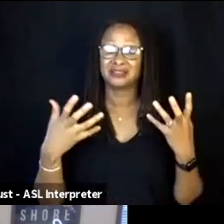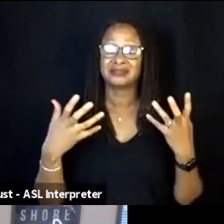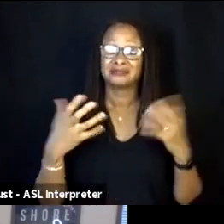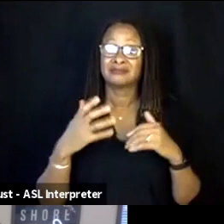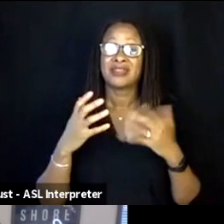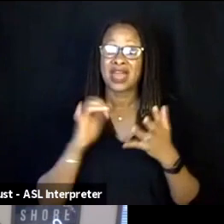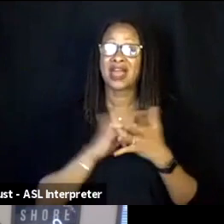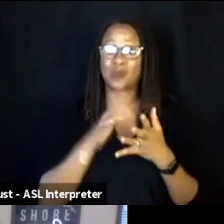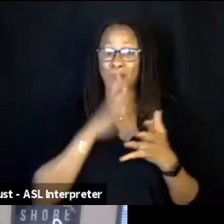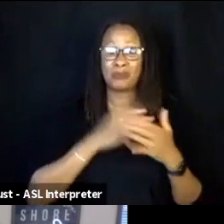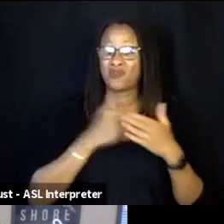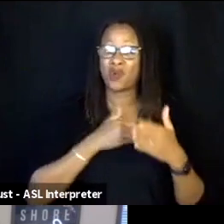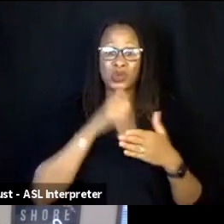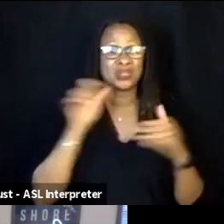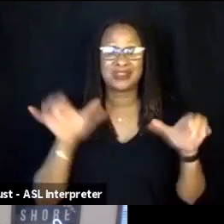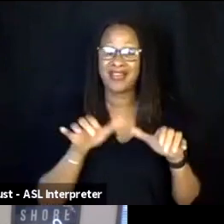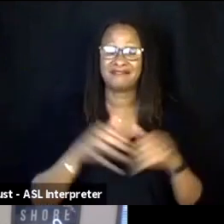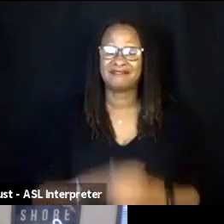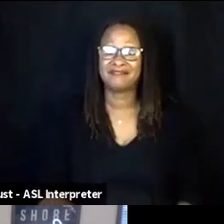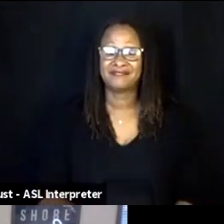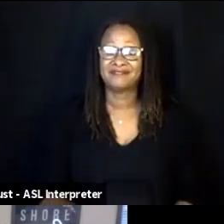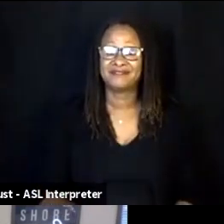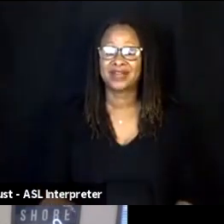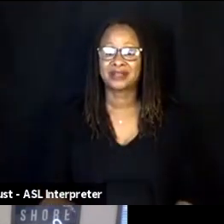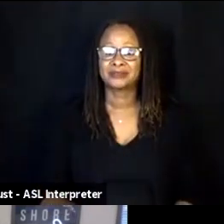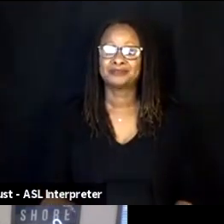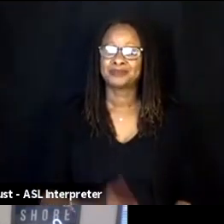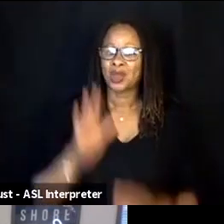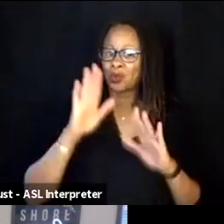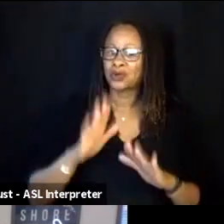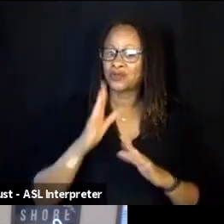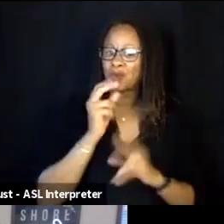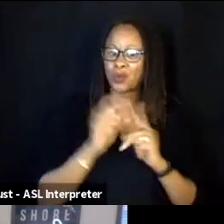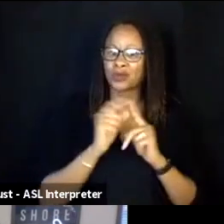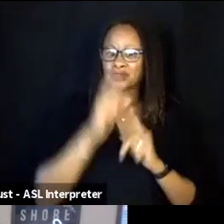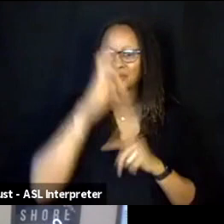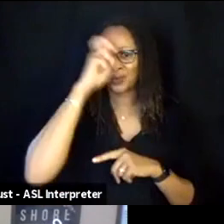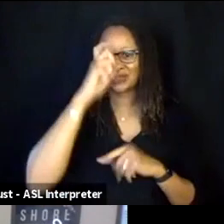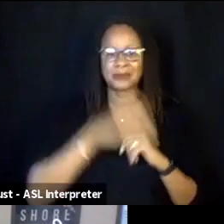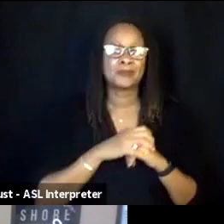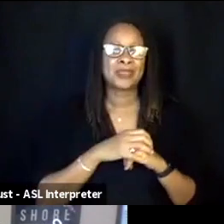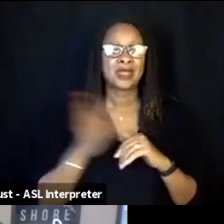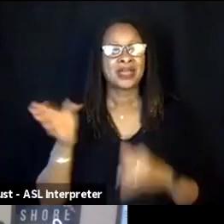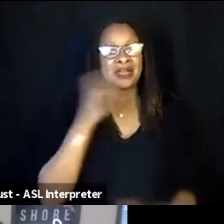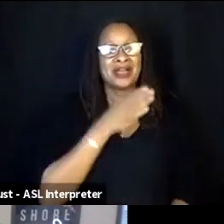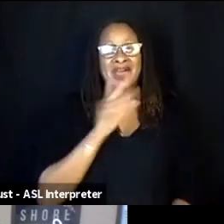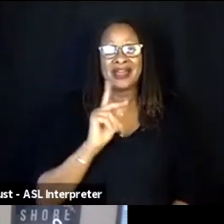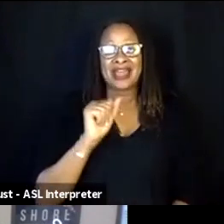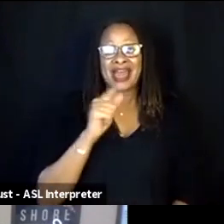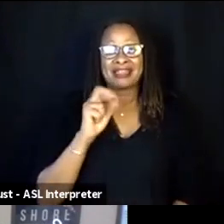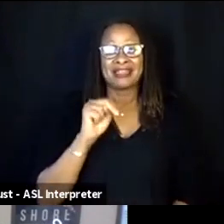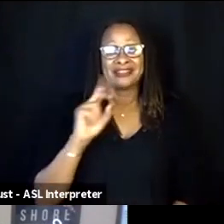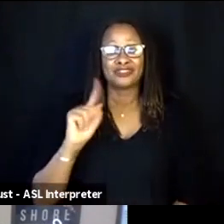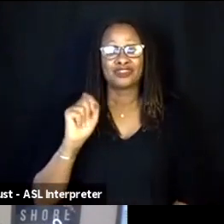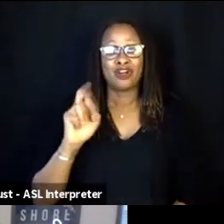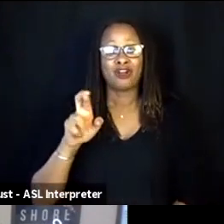have. Great words of wisdom. Thank you, Sarah. Dr. Tarr, in the film, you commented